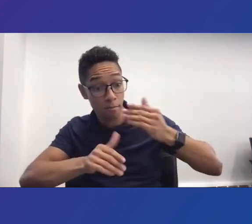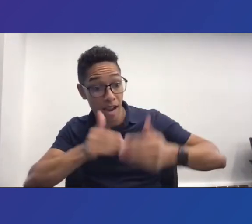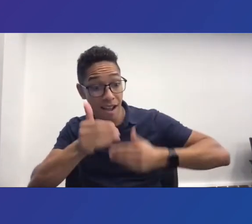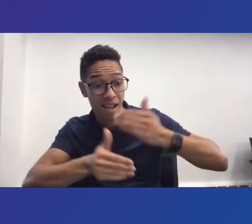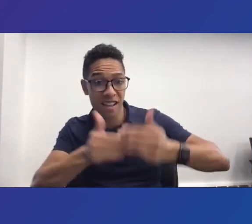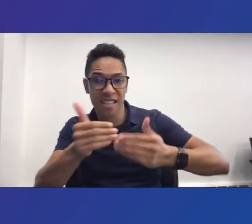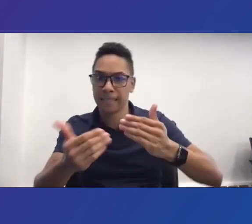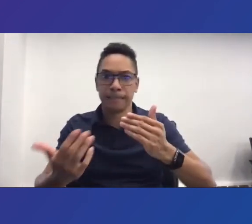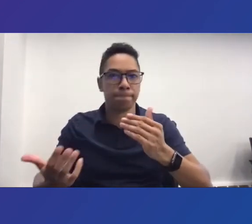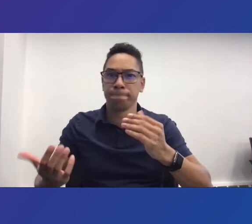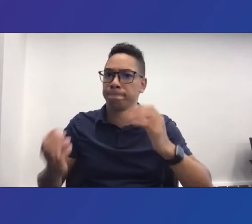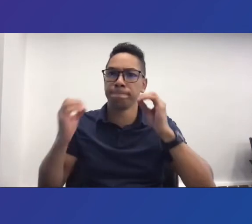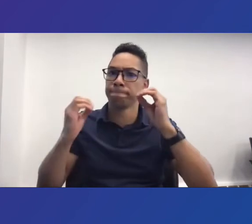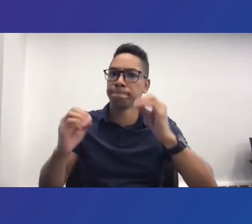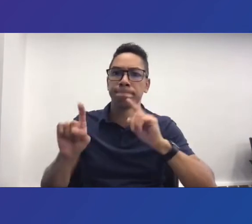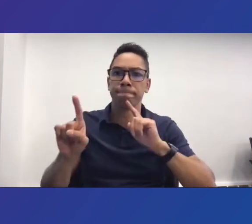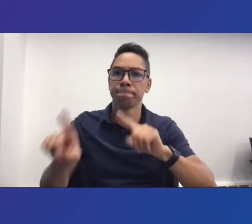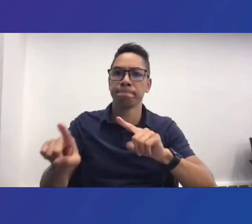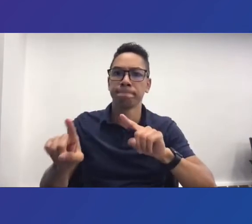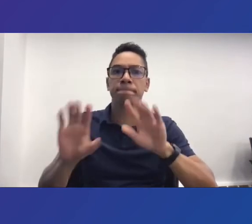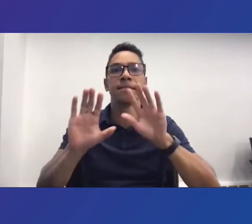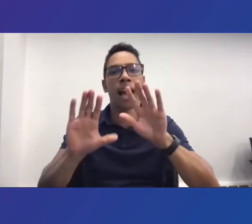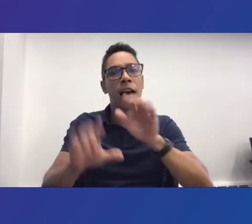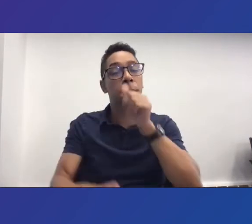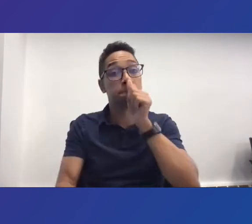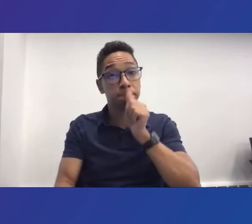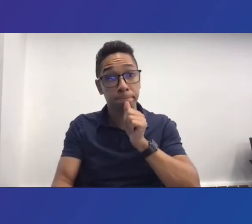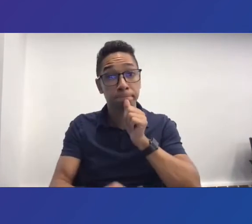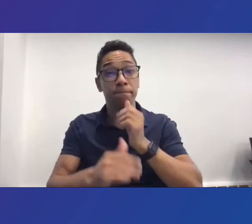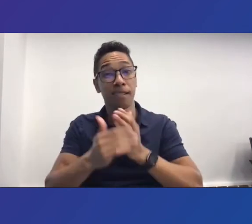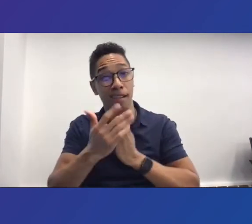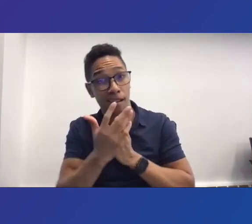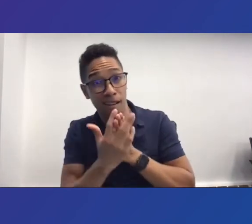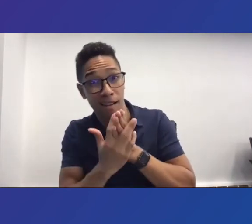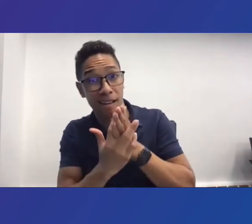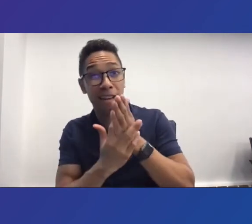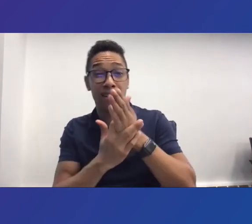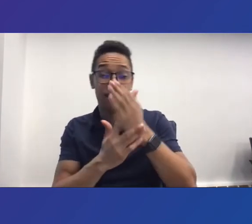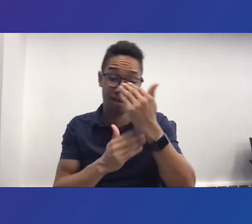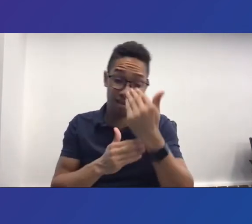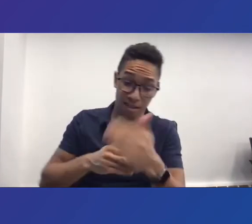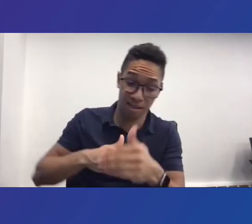you just continue to plow through it, and I think eventually